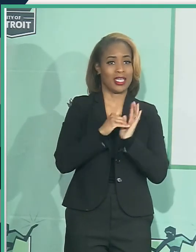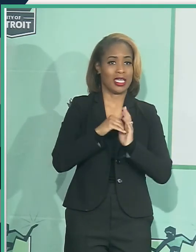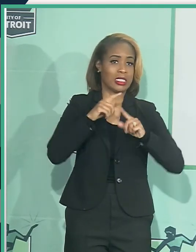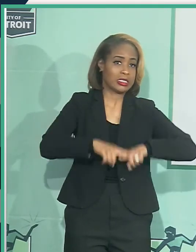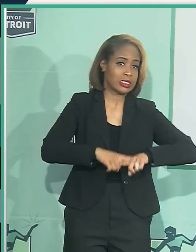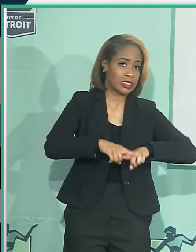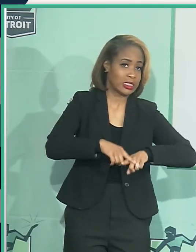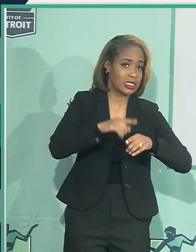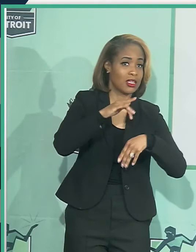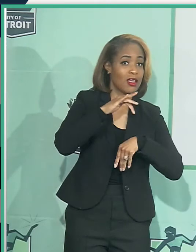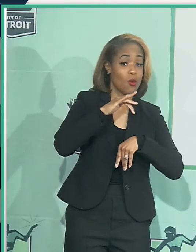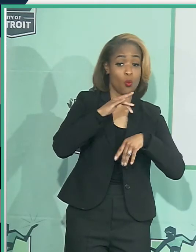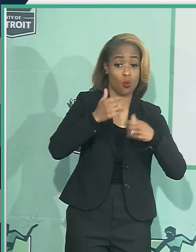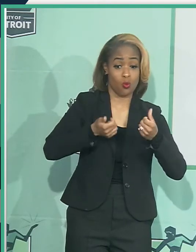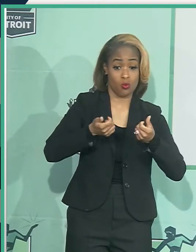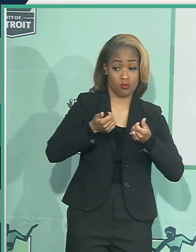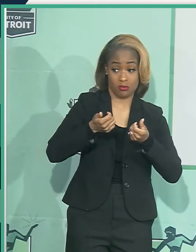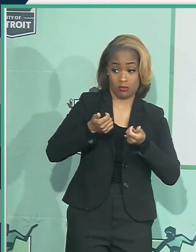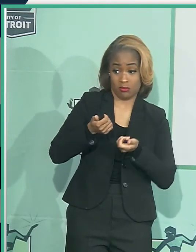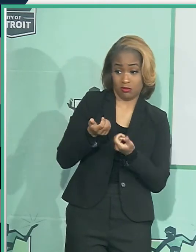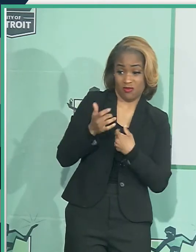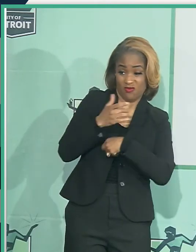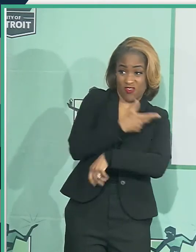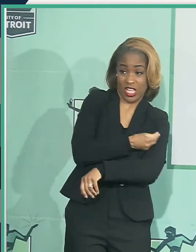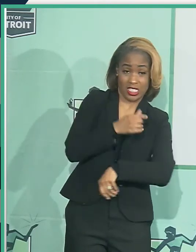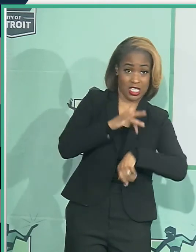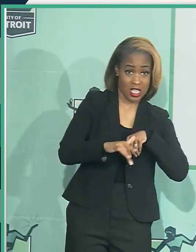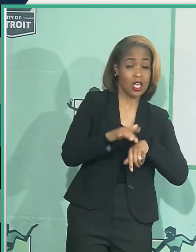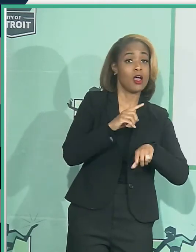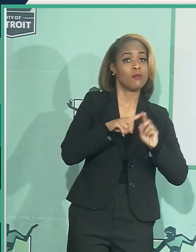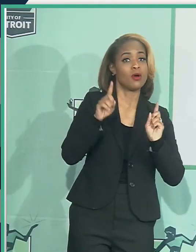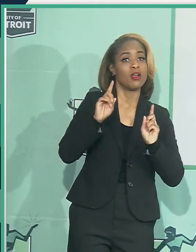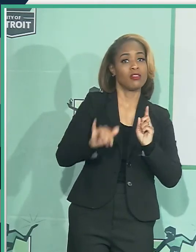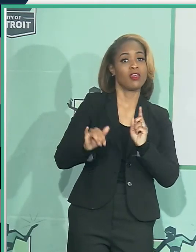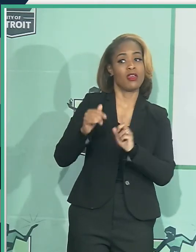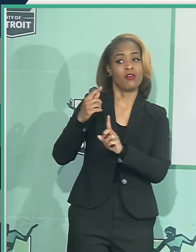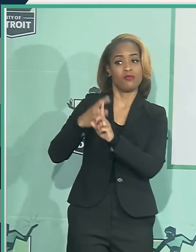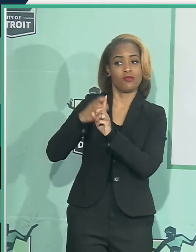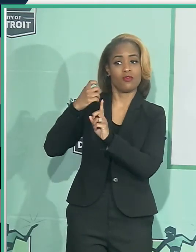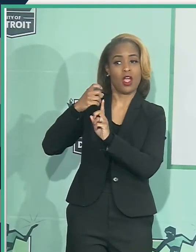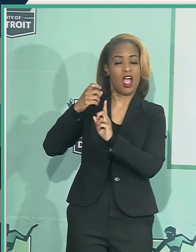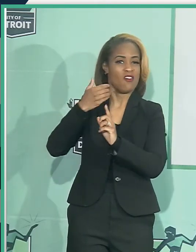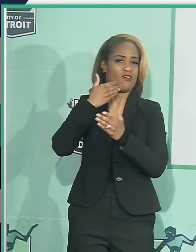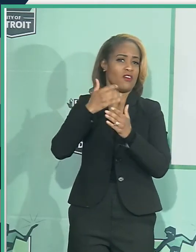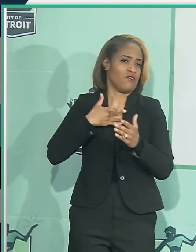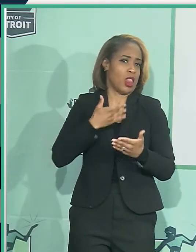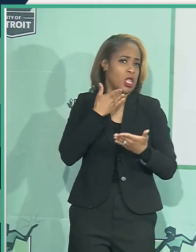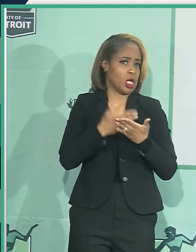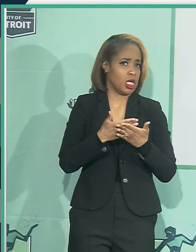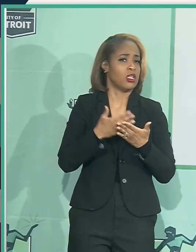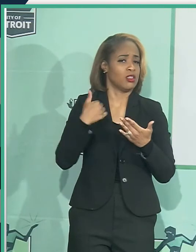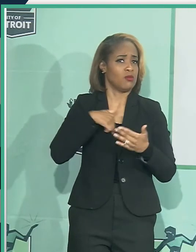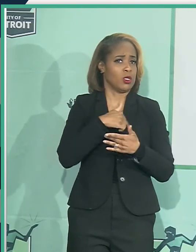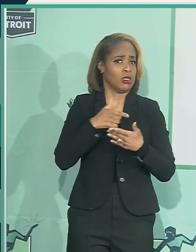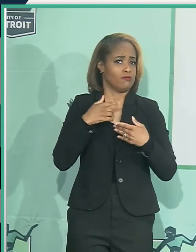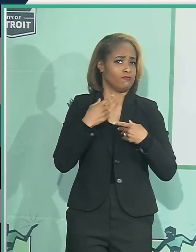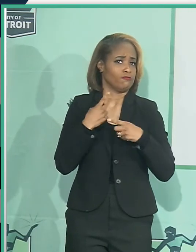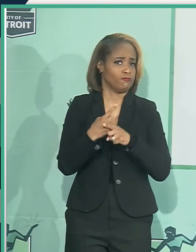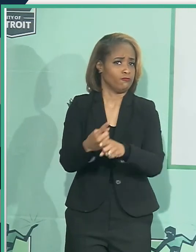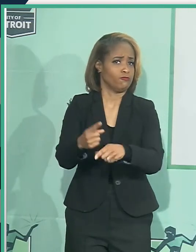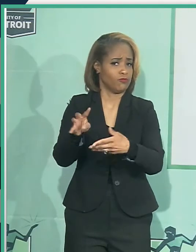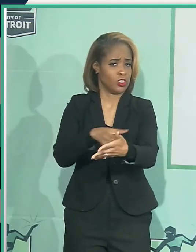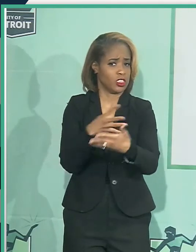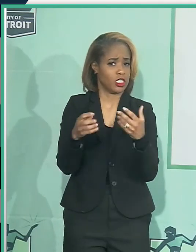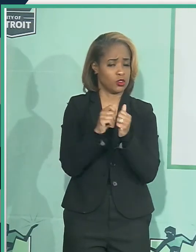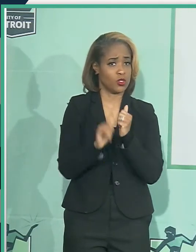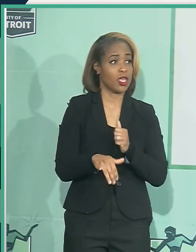availability. But again, our conversations with the state have been strong, and I feel really good about the direction that we're heading. And the last one, I was going to ask you